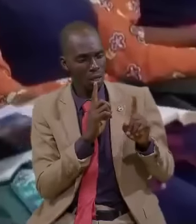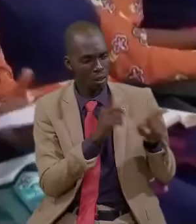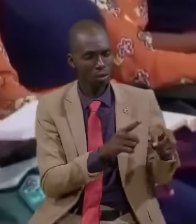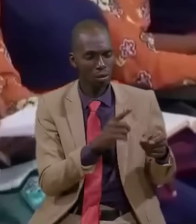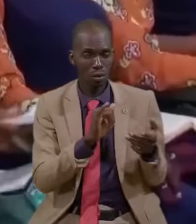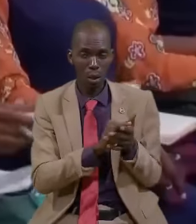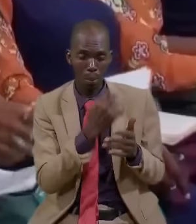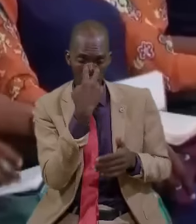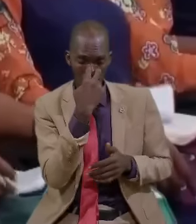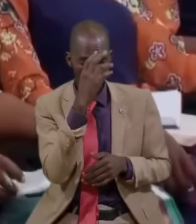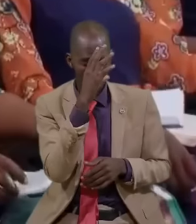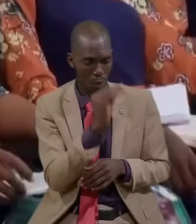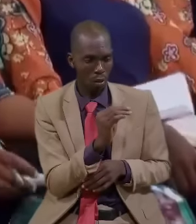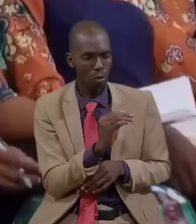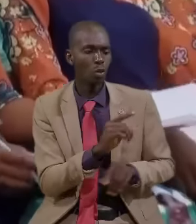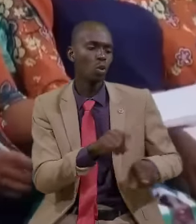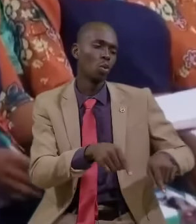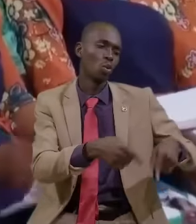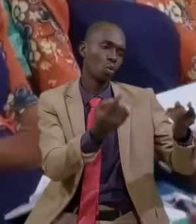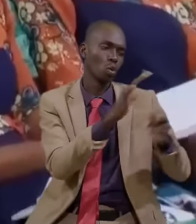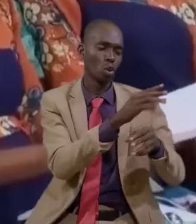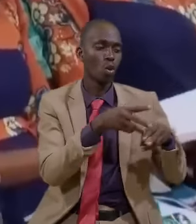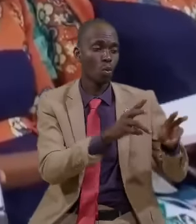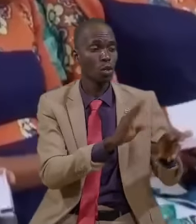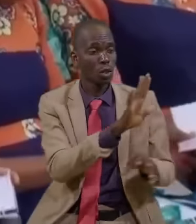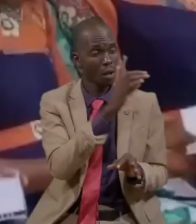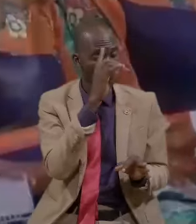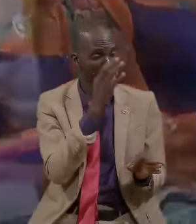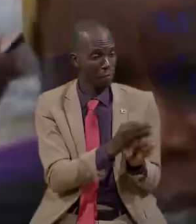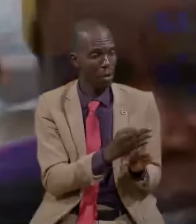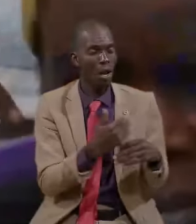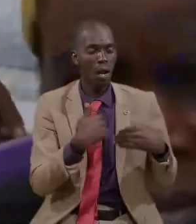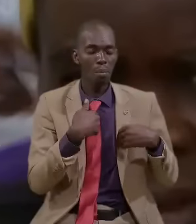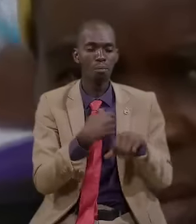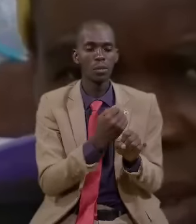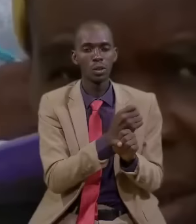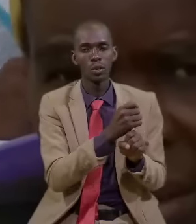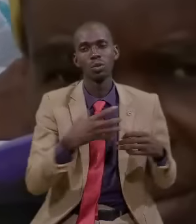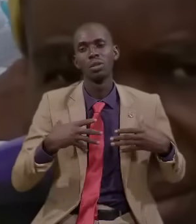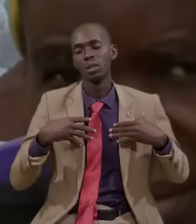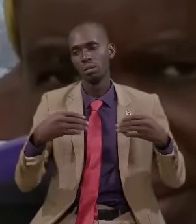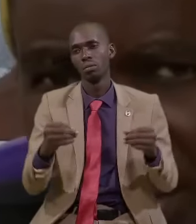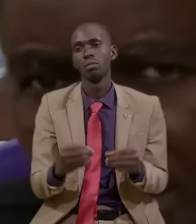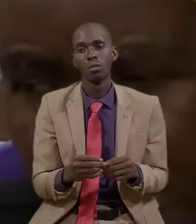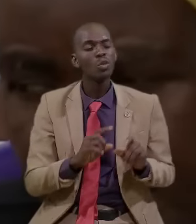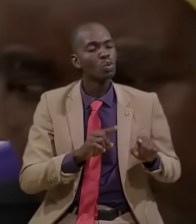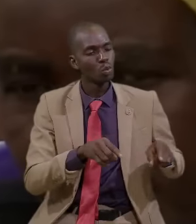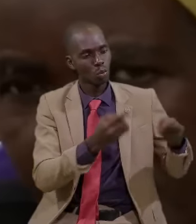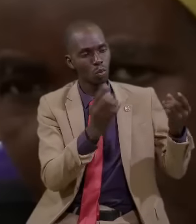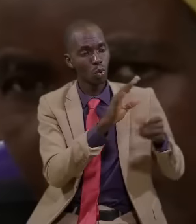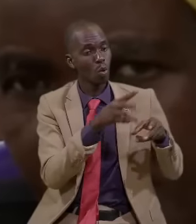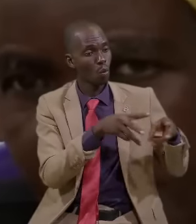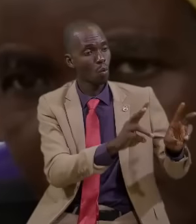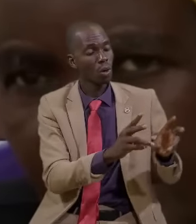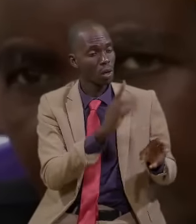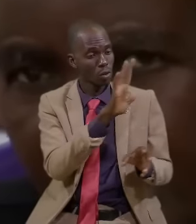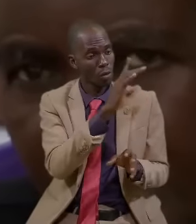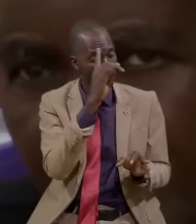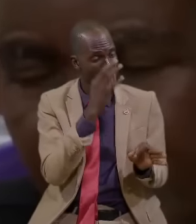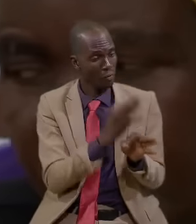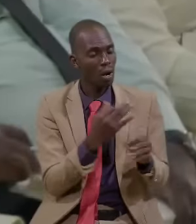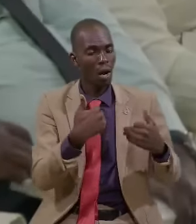him, go thy way, thy faith has made thee whole. Go thy way, thy faith has made